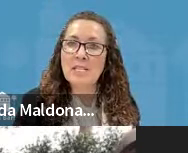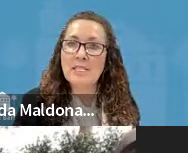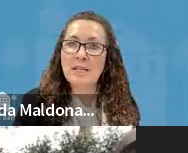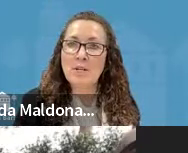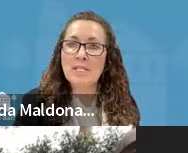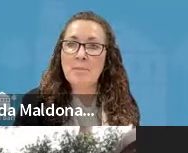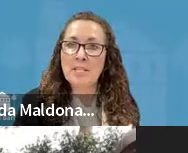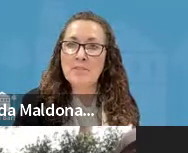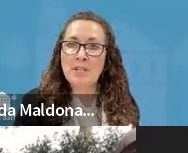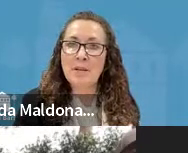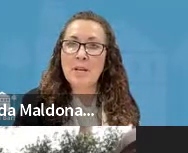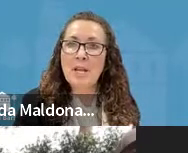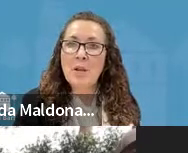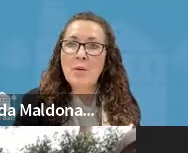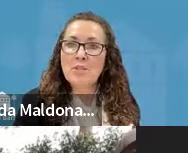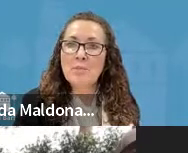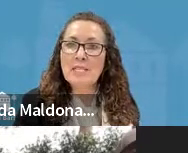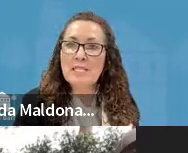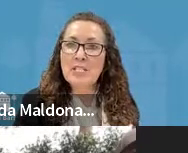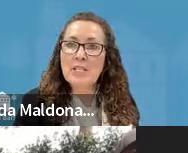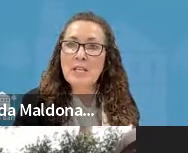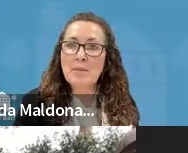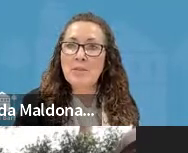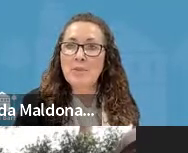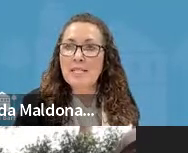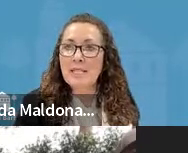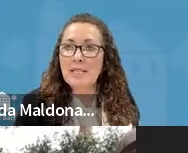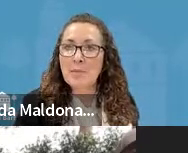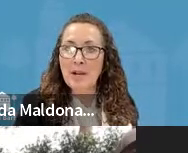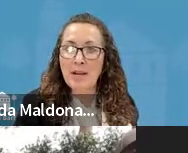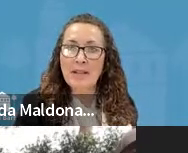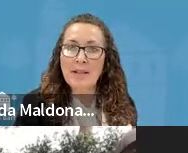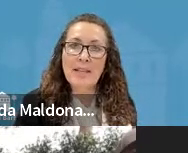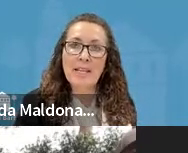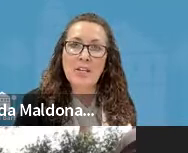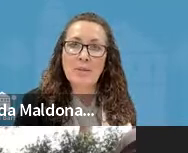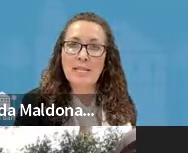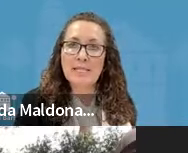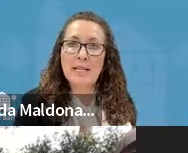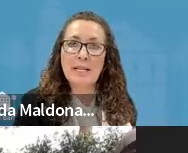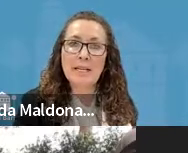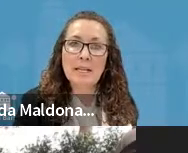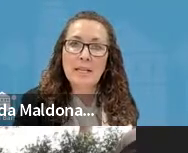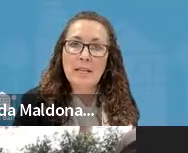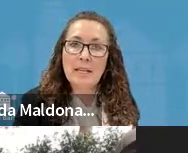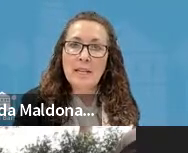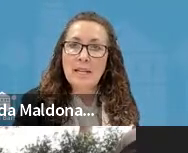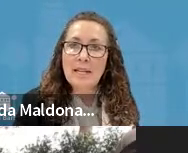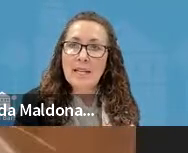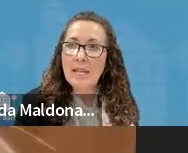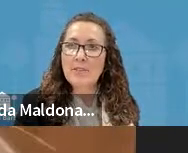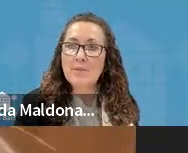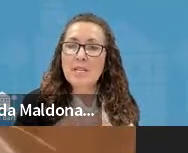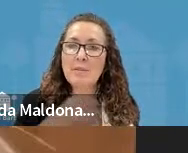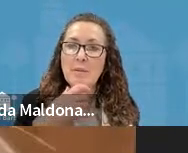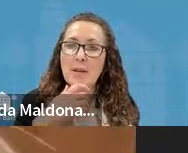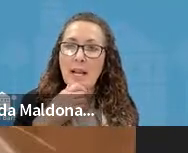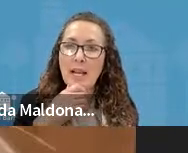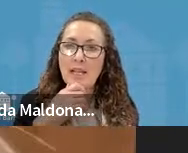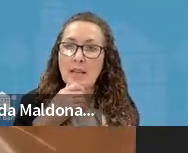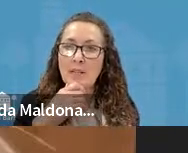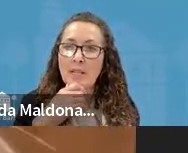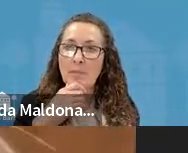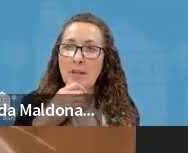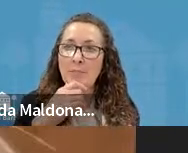these kids and wants the best for them, which means teaching them and raising the bar. Thank you, Melissa. Next, from Santa